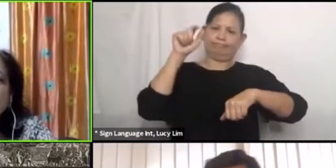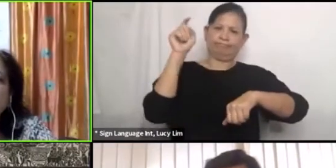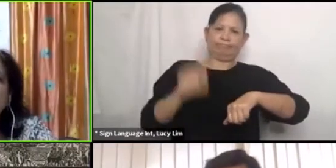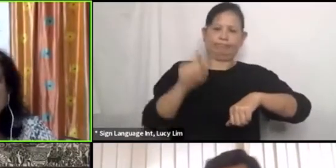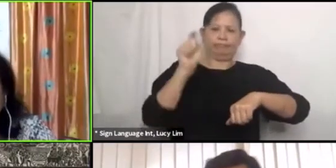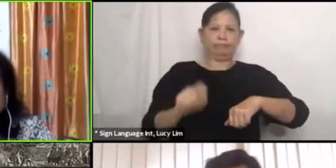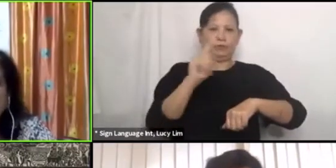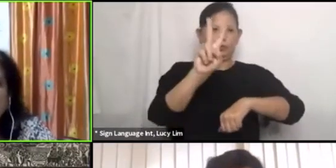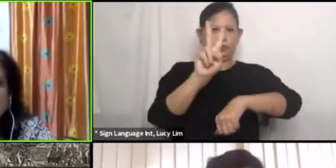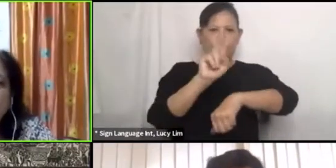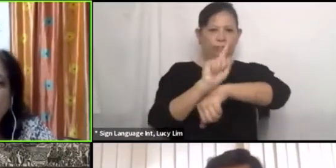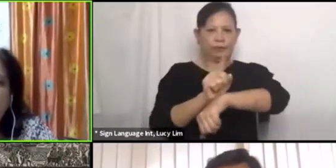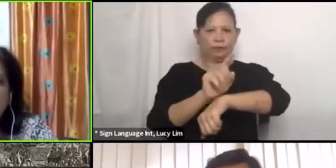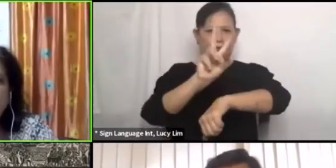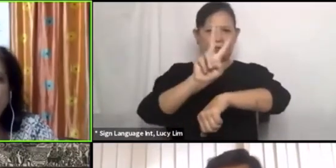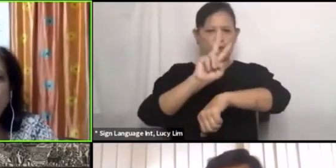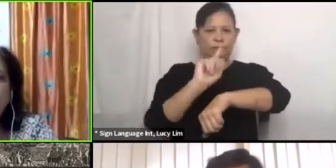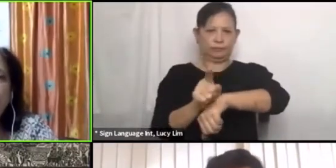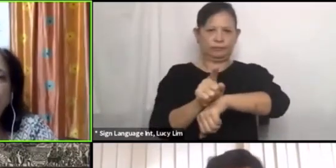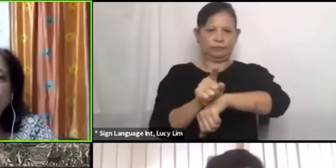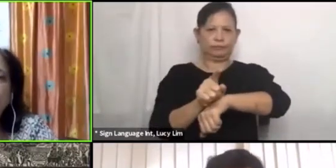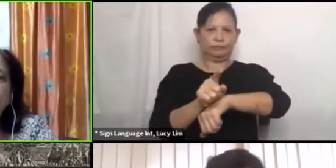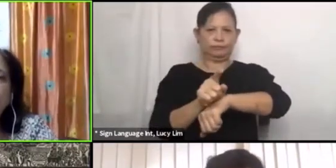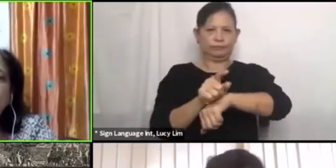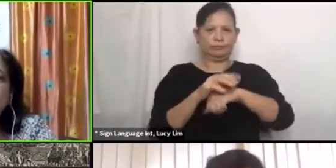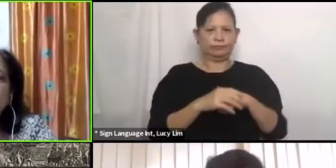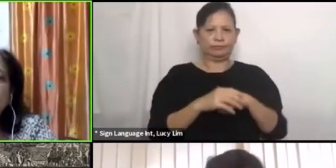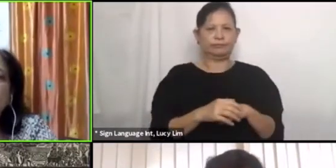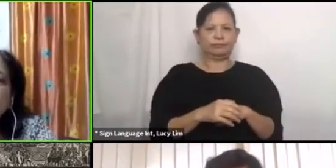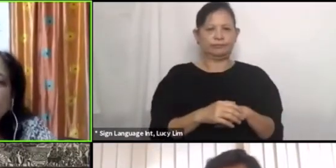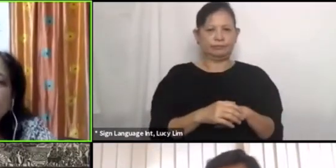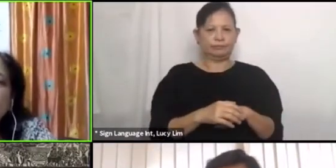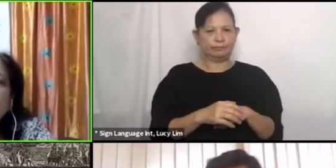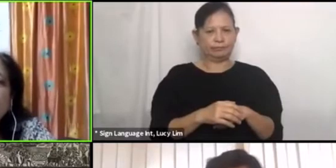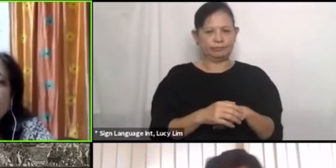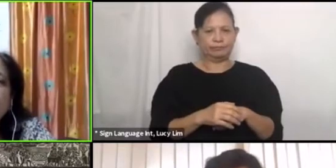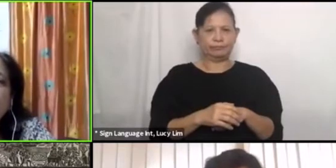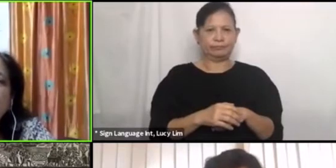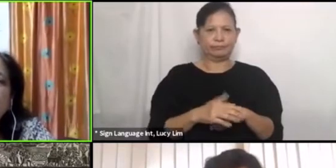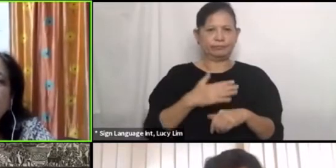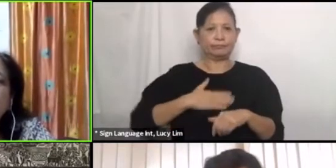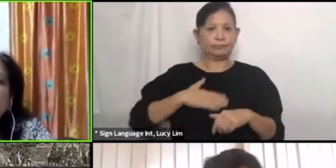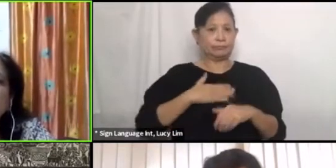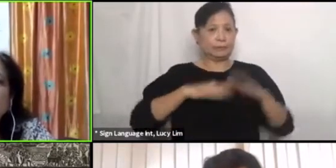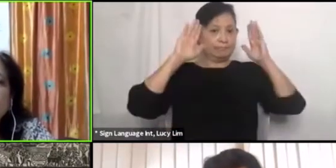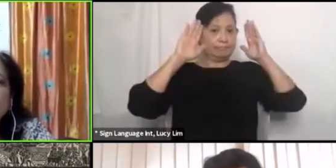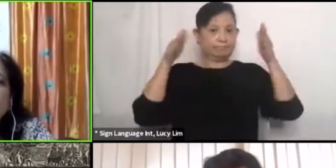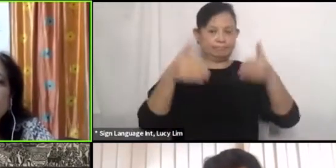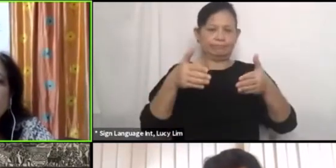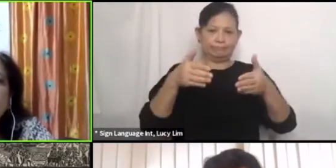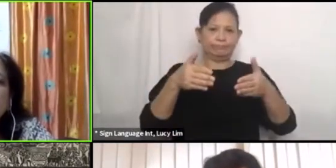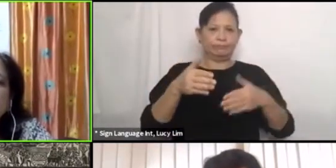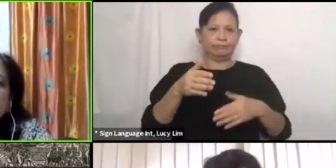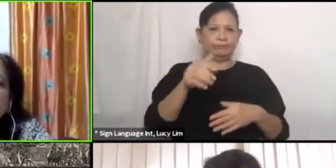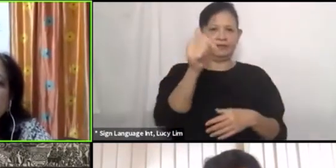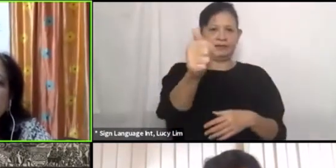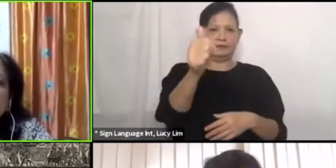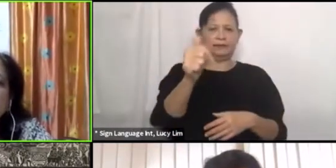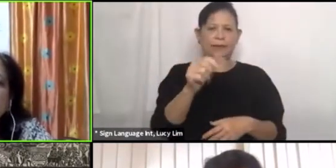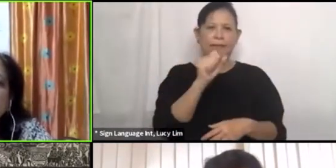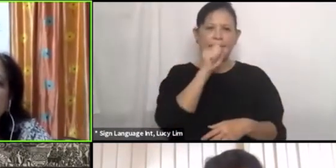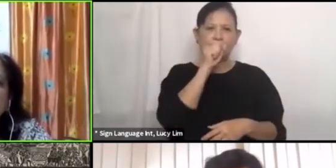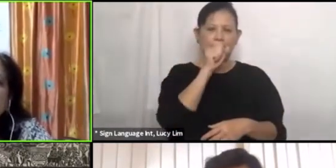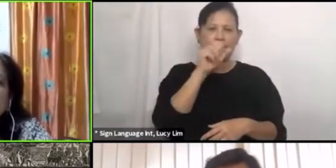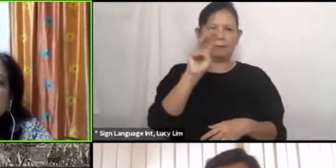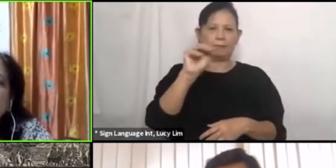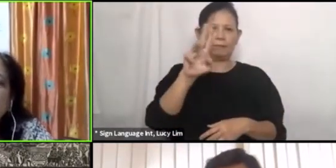2 minutes before your allotted time ends. Audience, please keep yourself muted and your videos